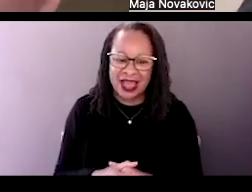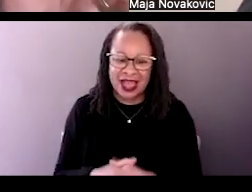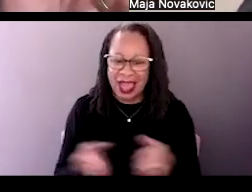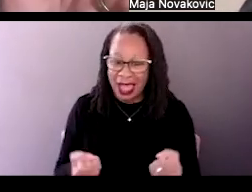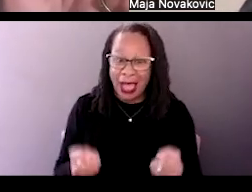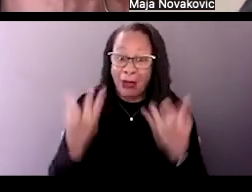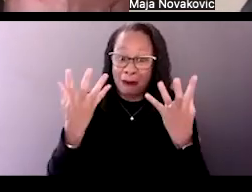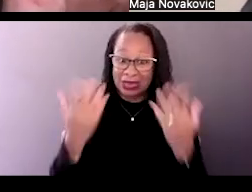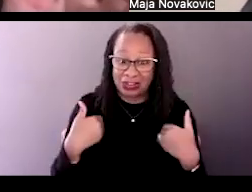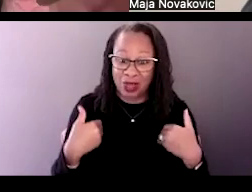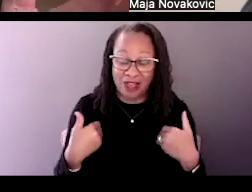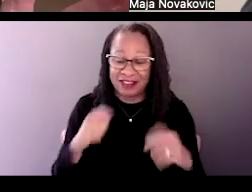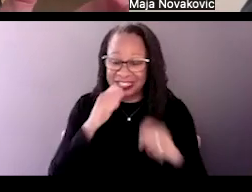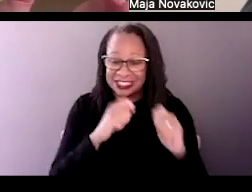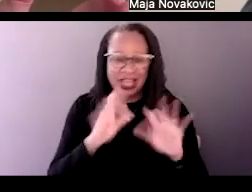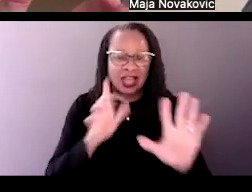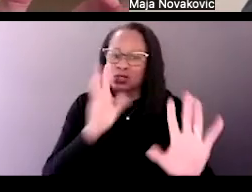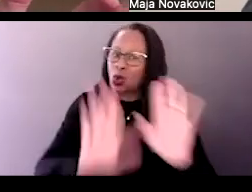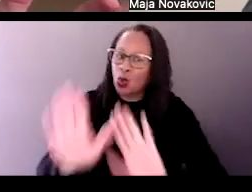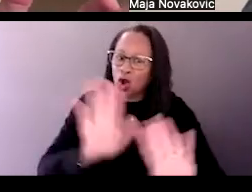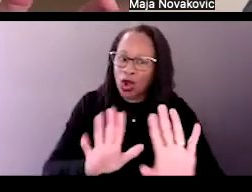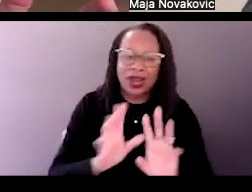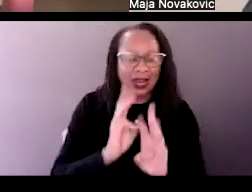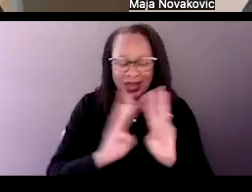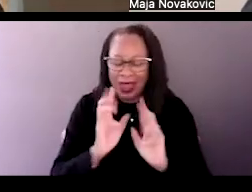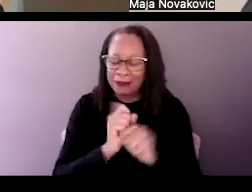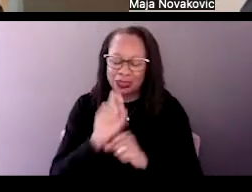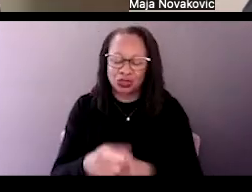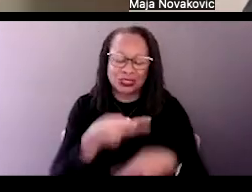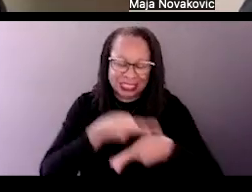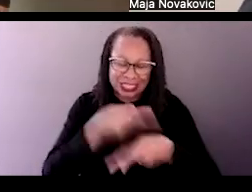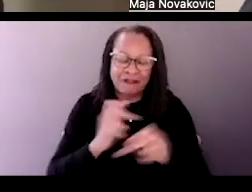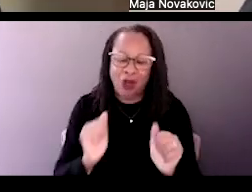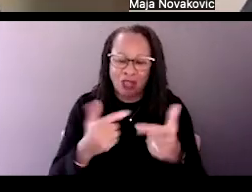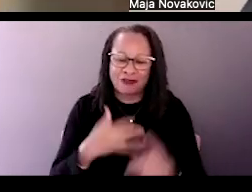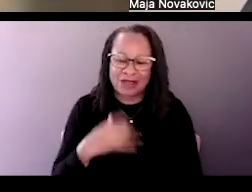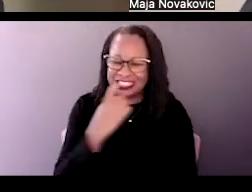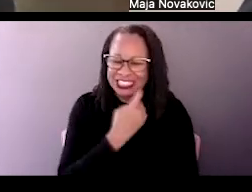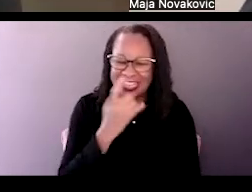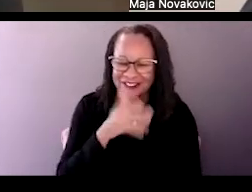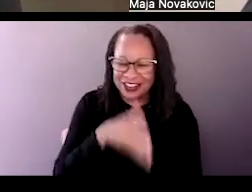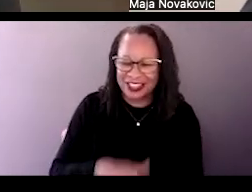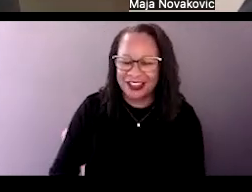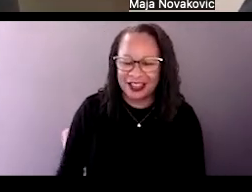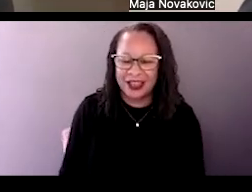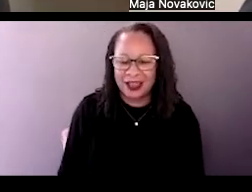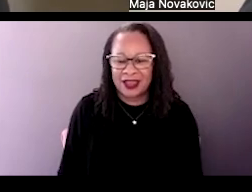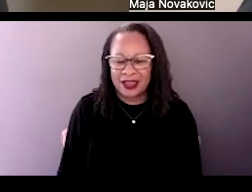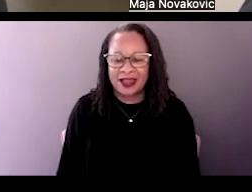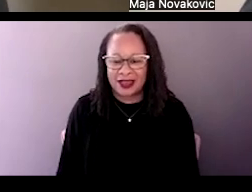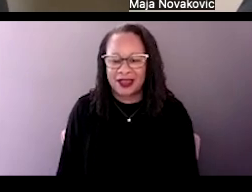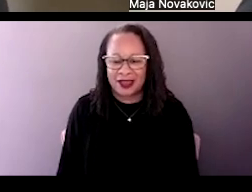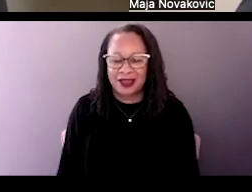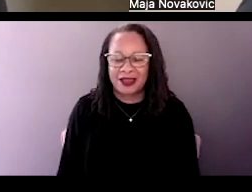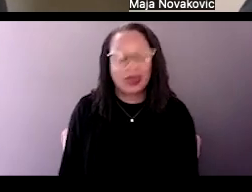way? Do you know? Don't worry, I made sure to take care of them, but it was quite